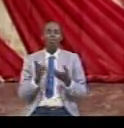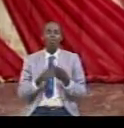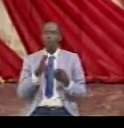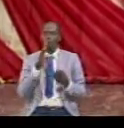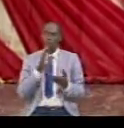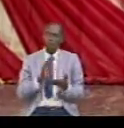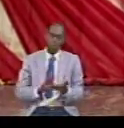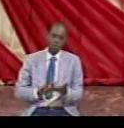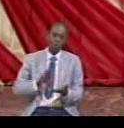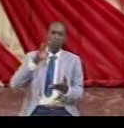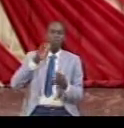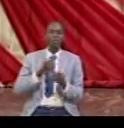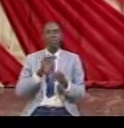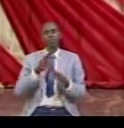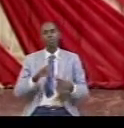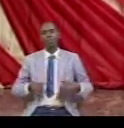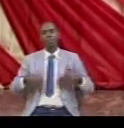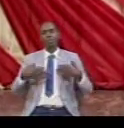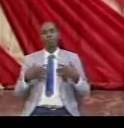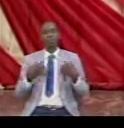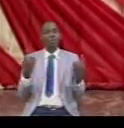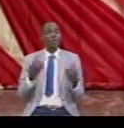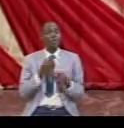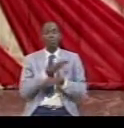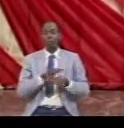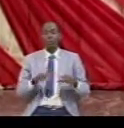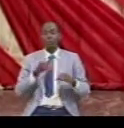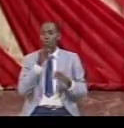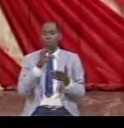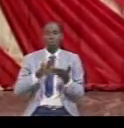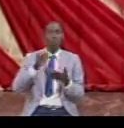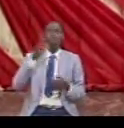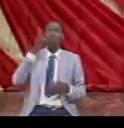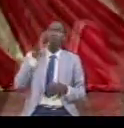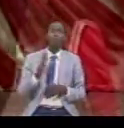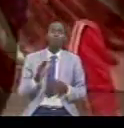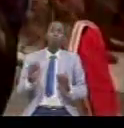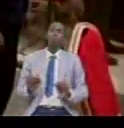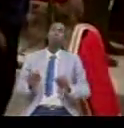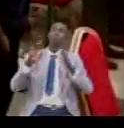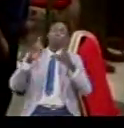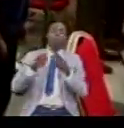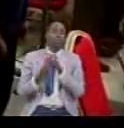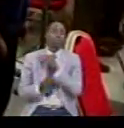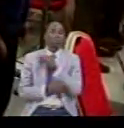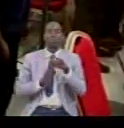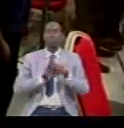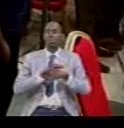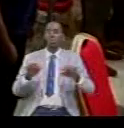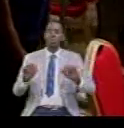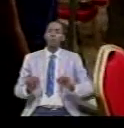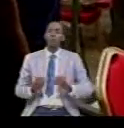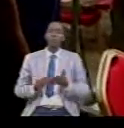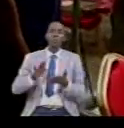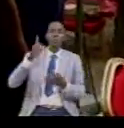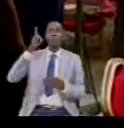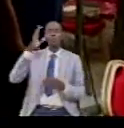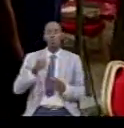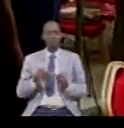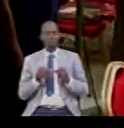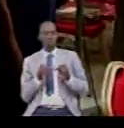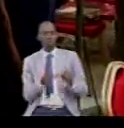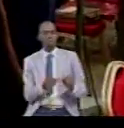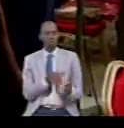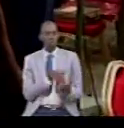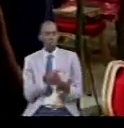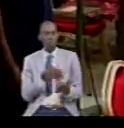to be glorified in your life. Sin does not glorify God. Yielding to temptation does not glorify God. Remaining weak like you have